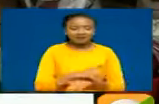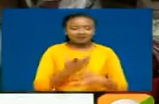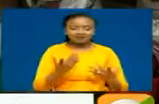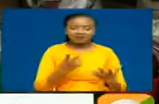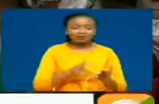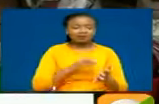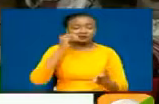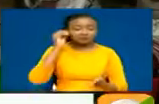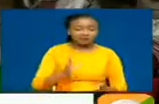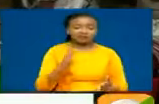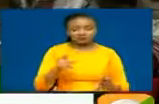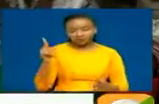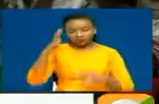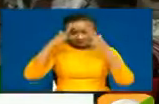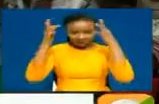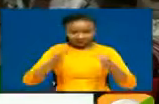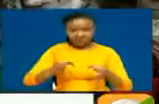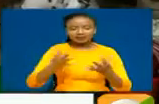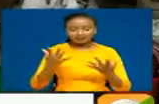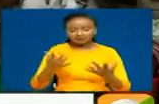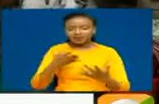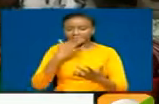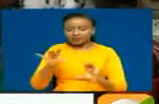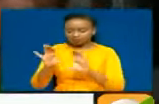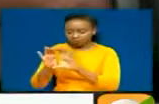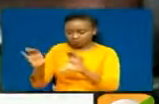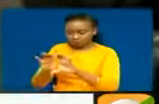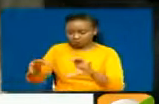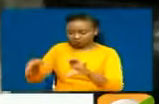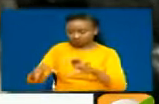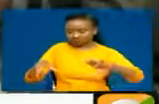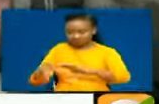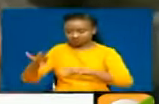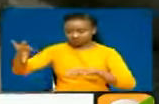luxury, as she now opts to use firewood as well as charcoal.